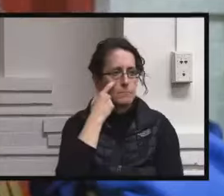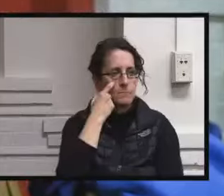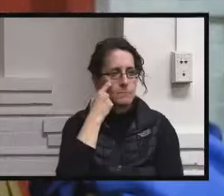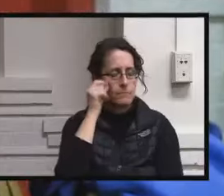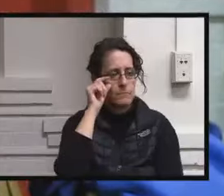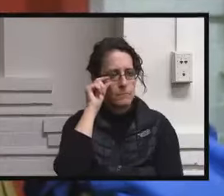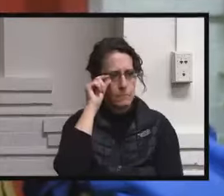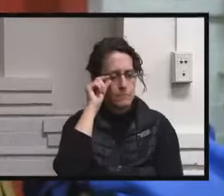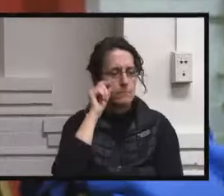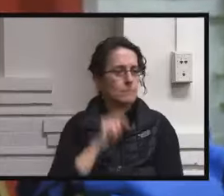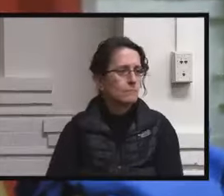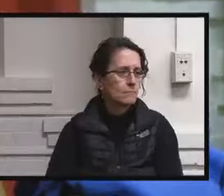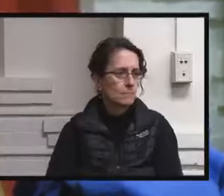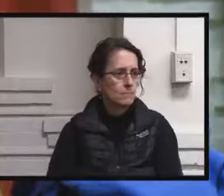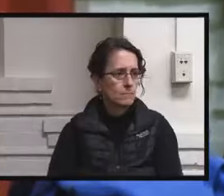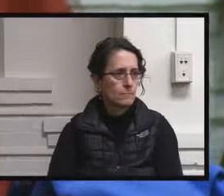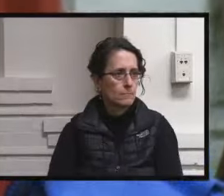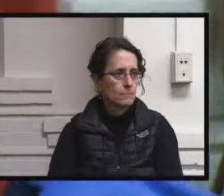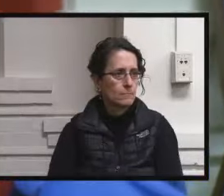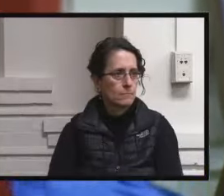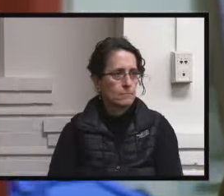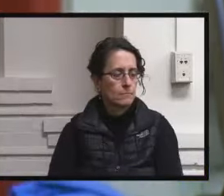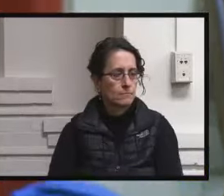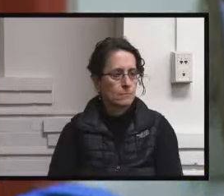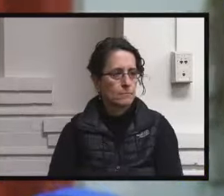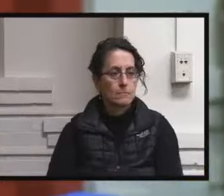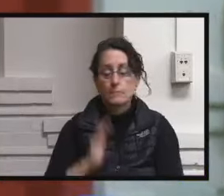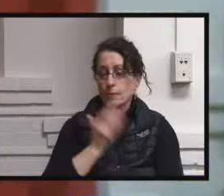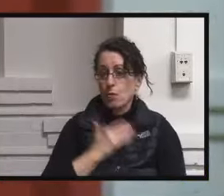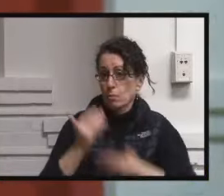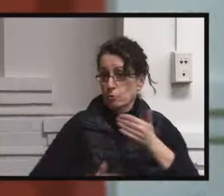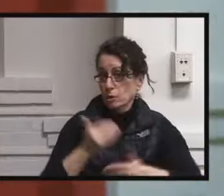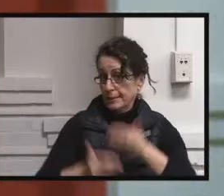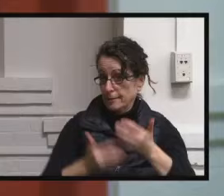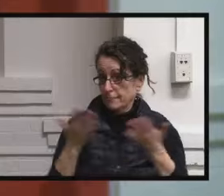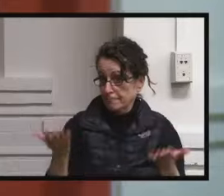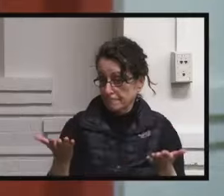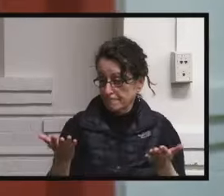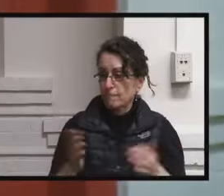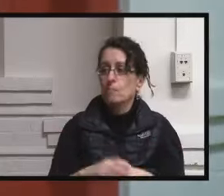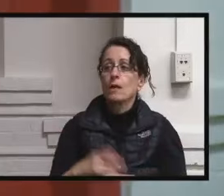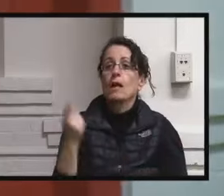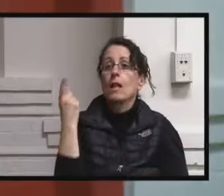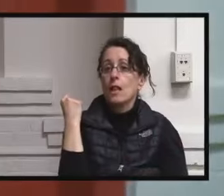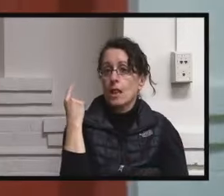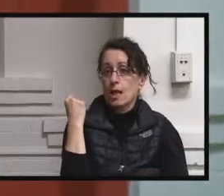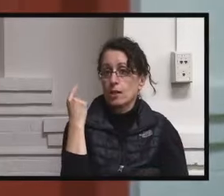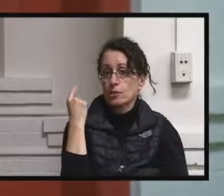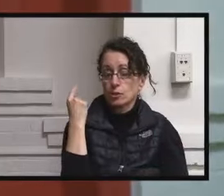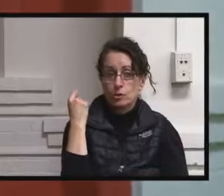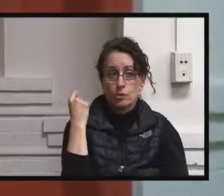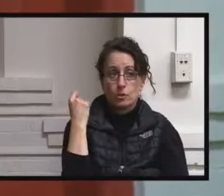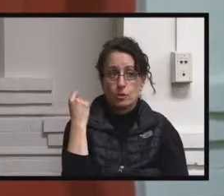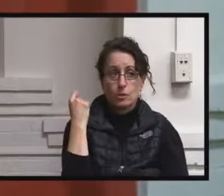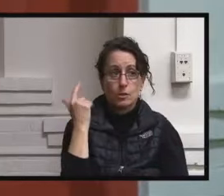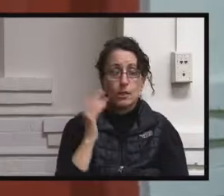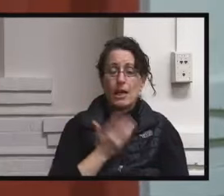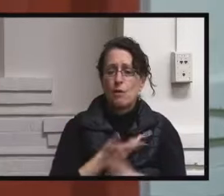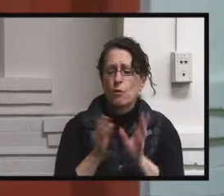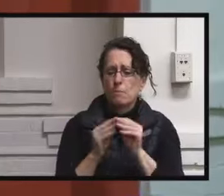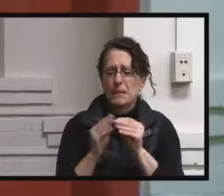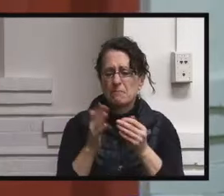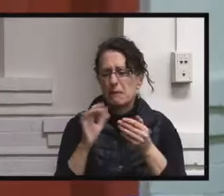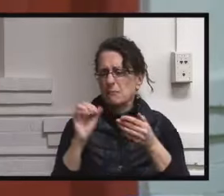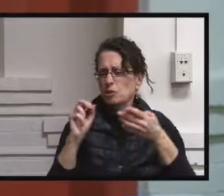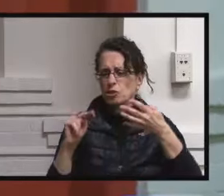I wanted to update you on our process. Yeah. If you remember, last year we had this meeting around the end of January,